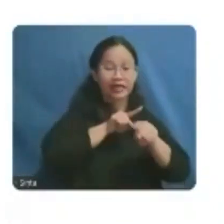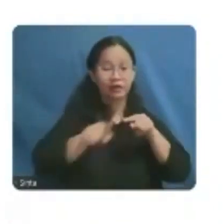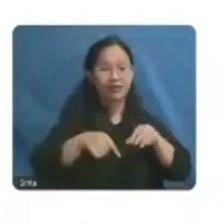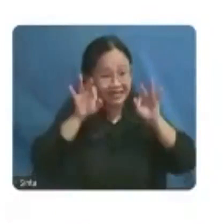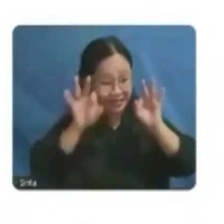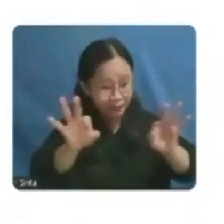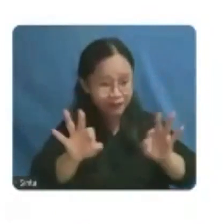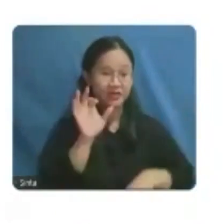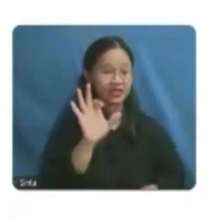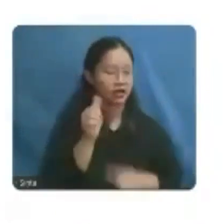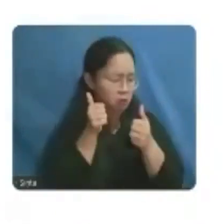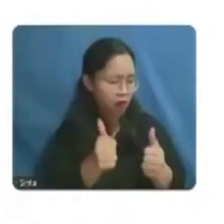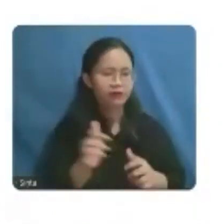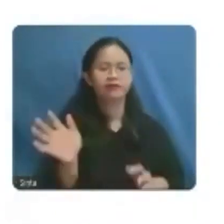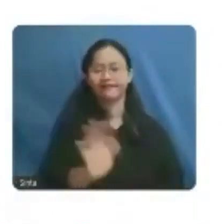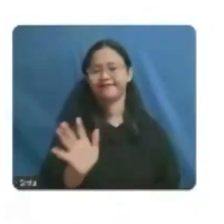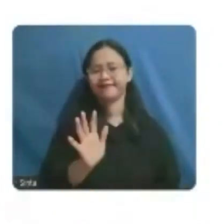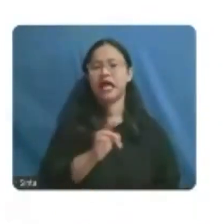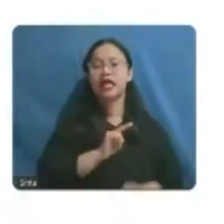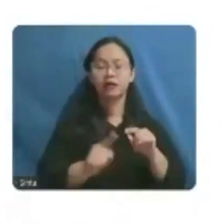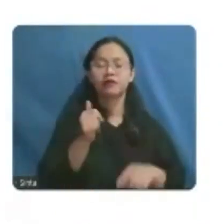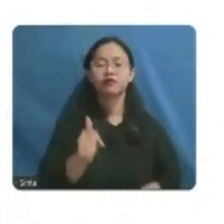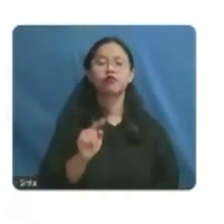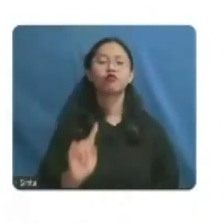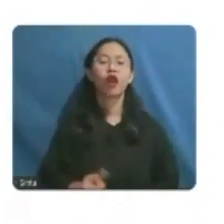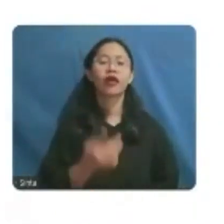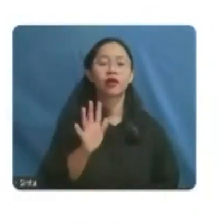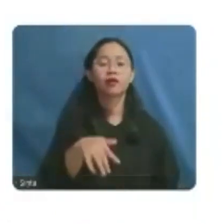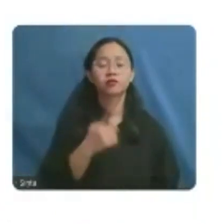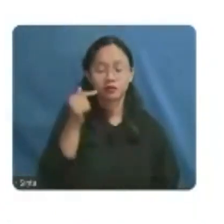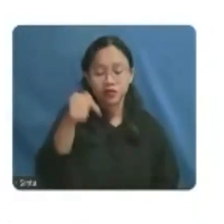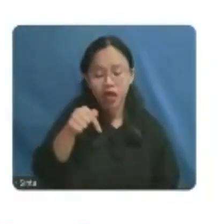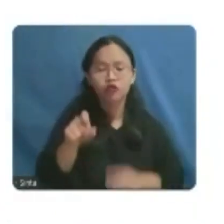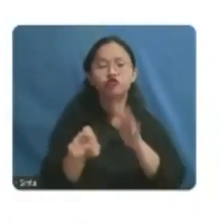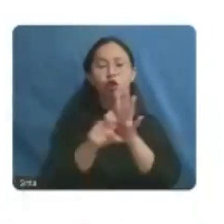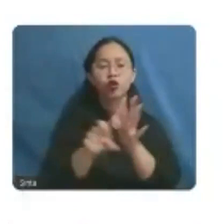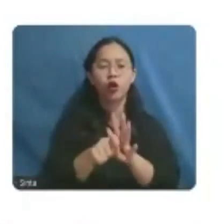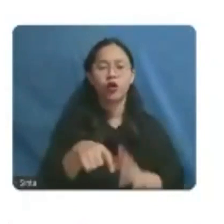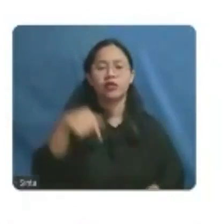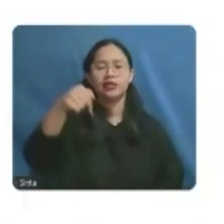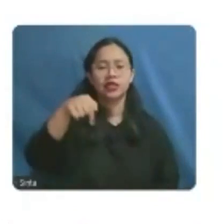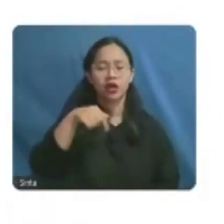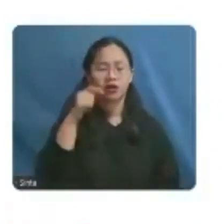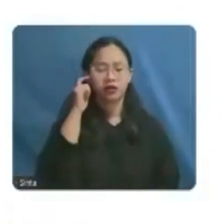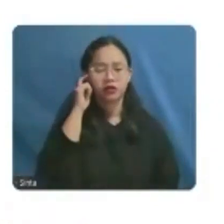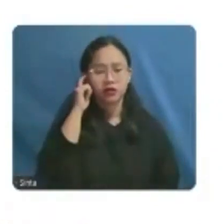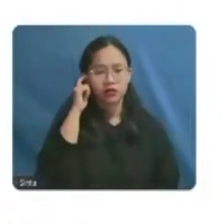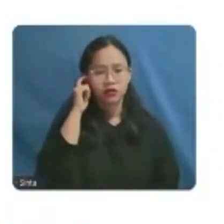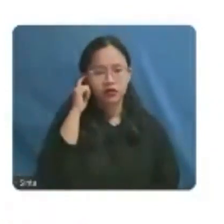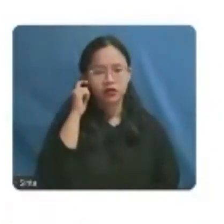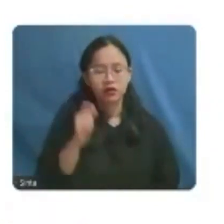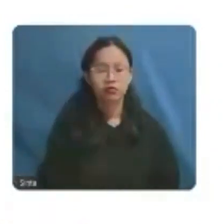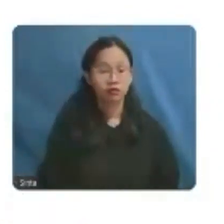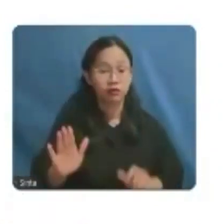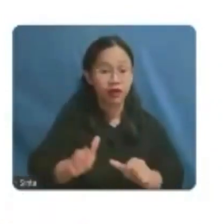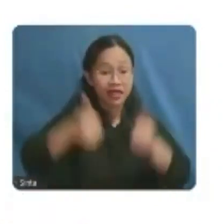don't work very well. So we talk about staying indoors, but many of us live in